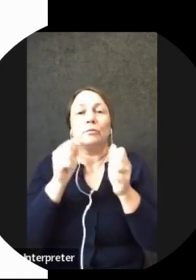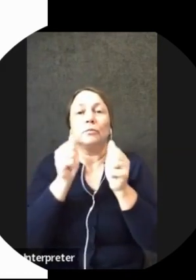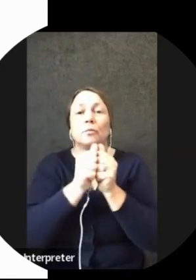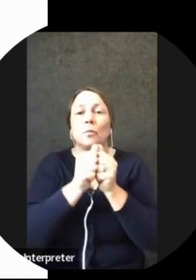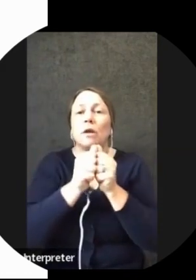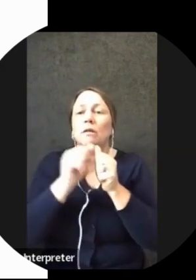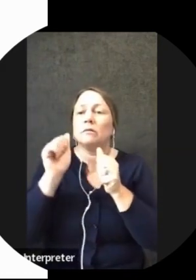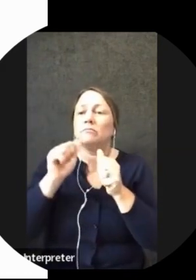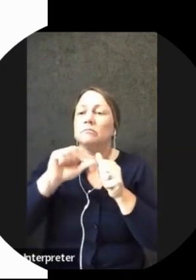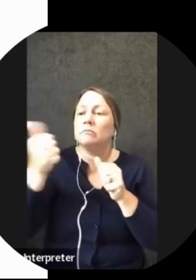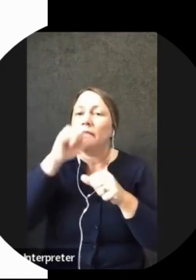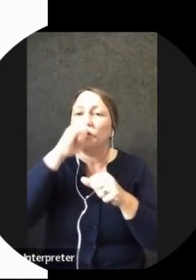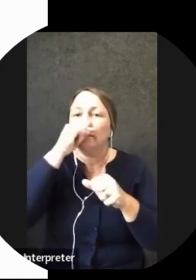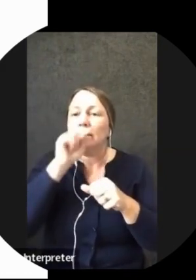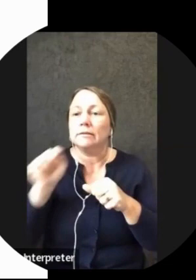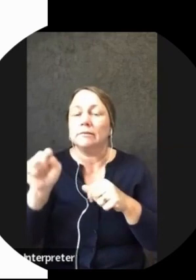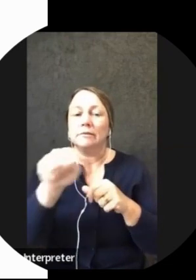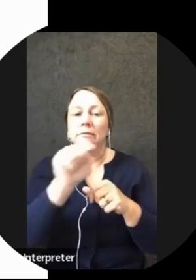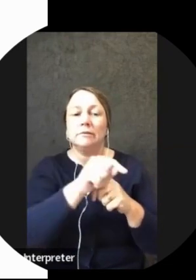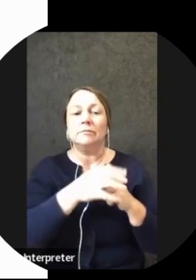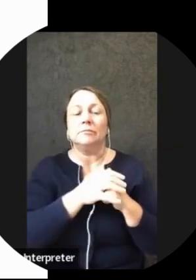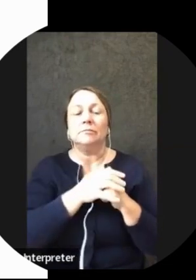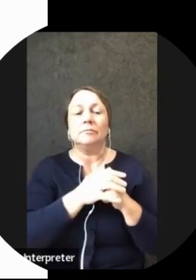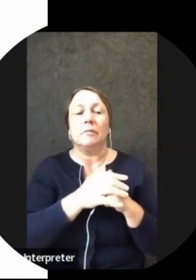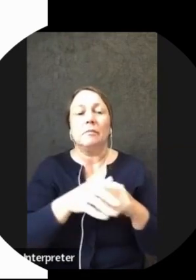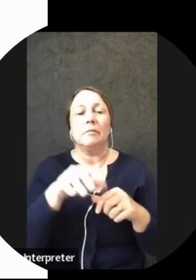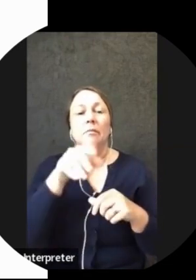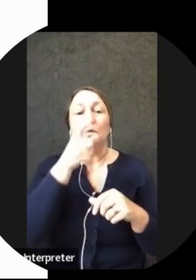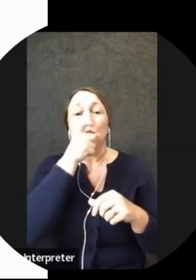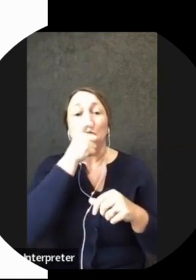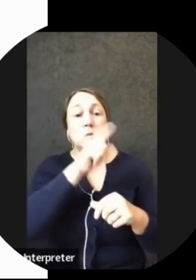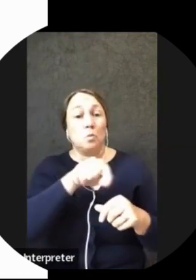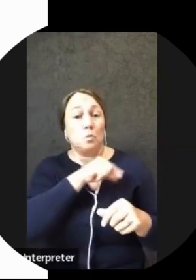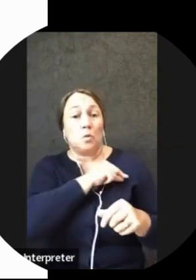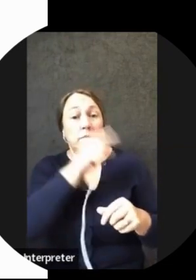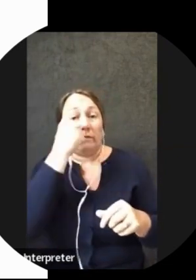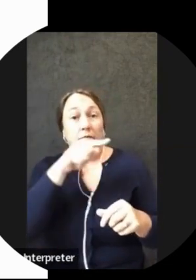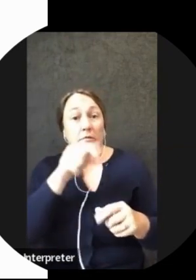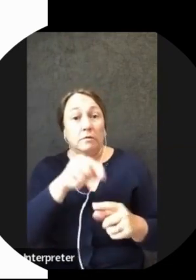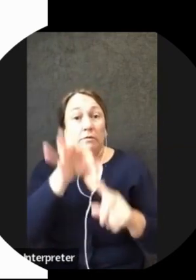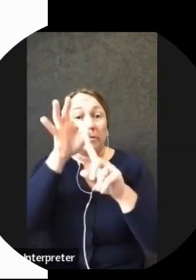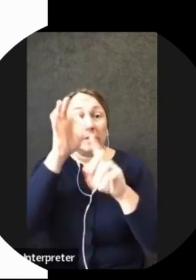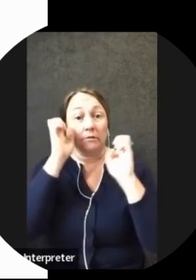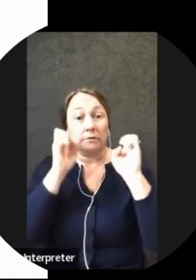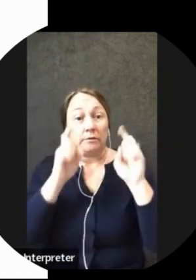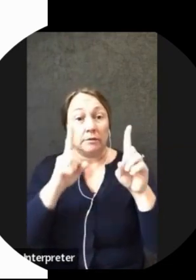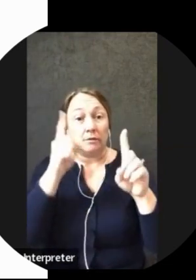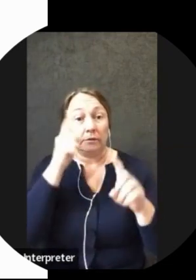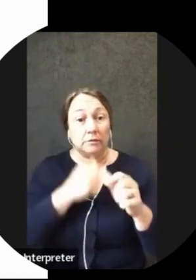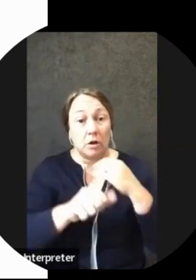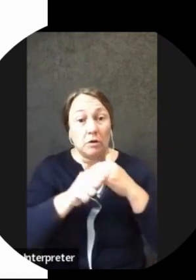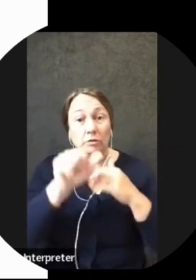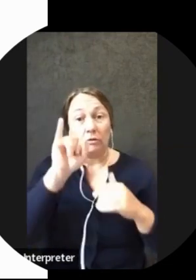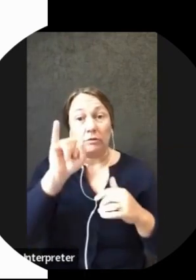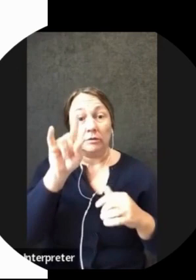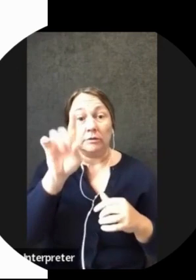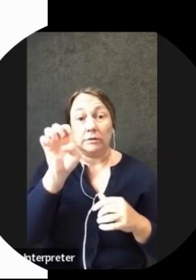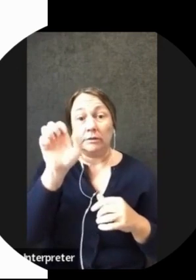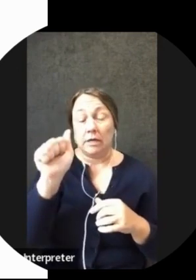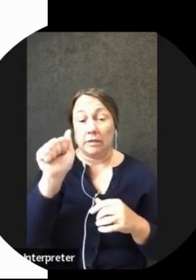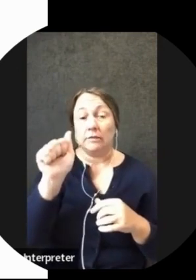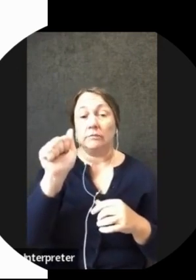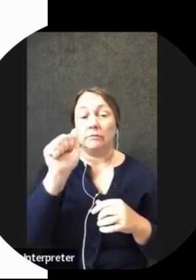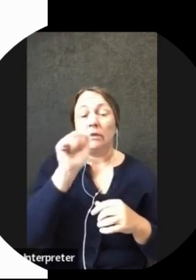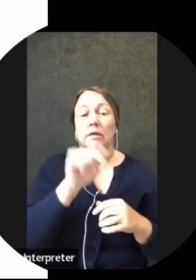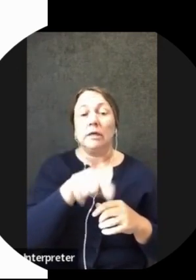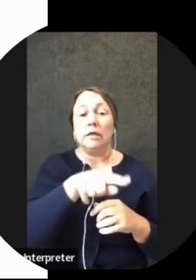Who qualifies for special education under the IDEA? A child with a specified disability who is in